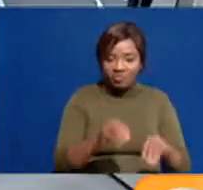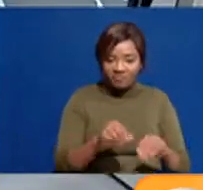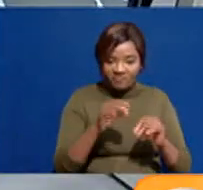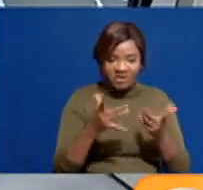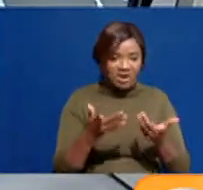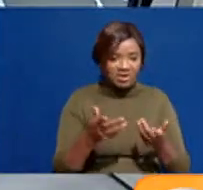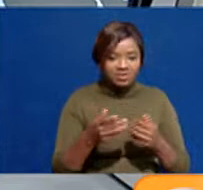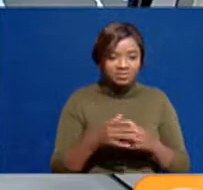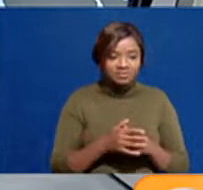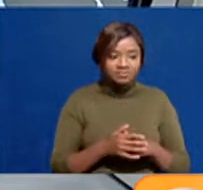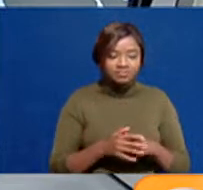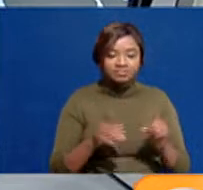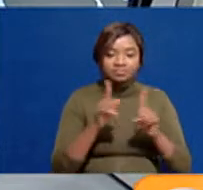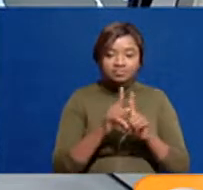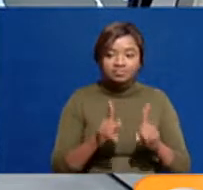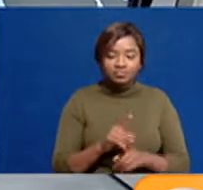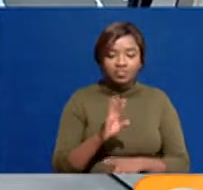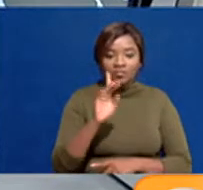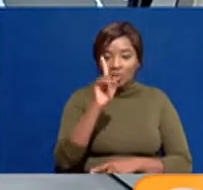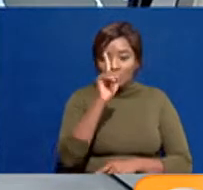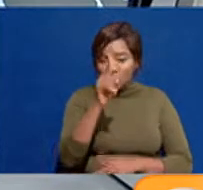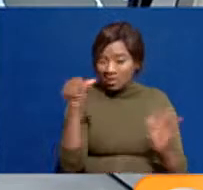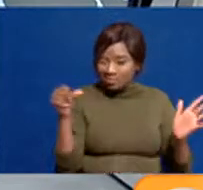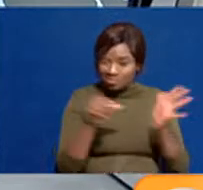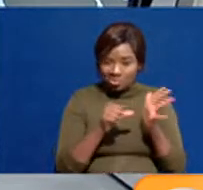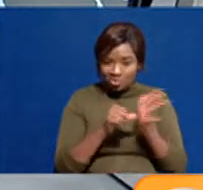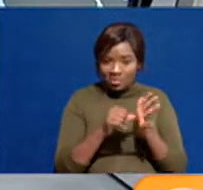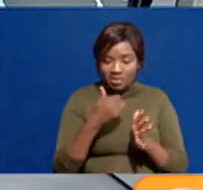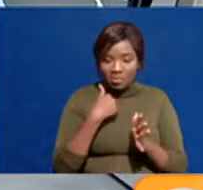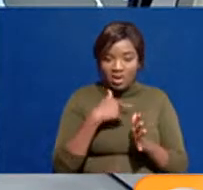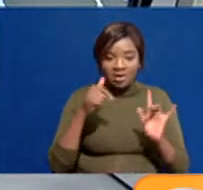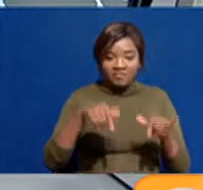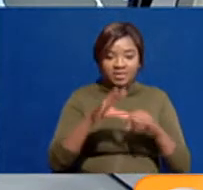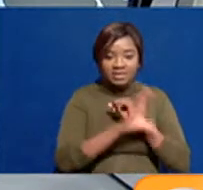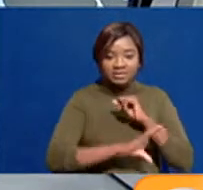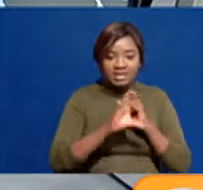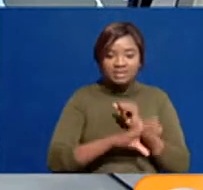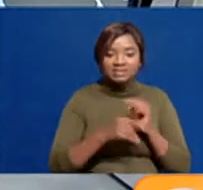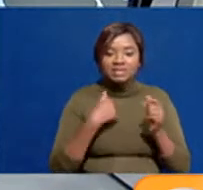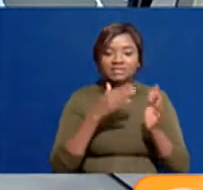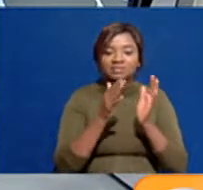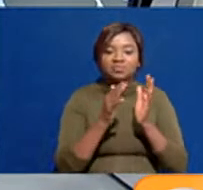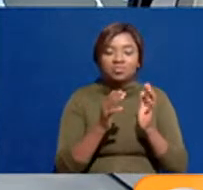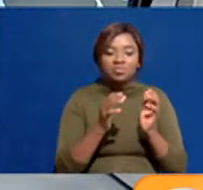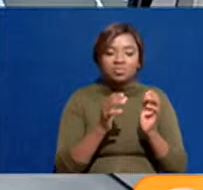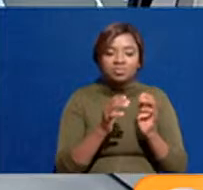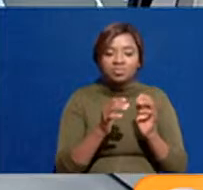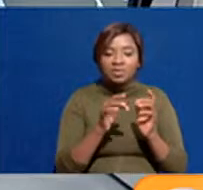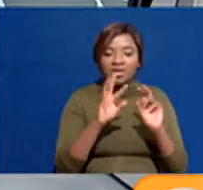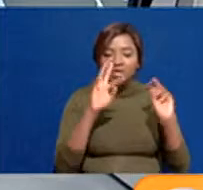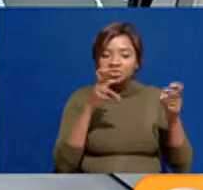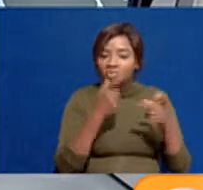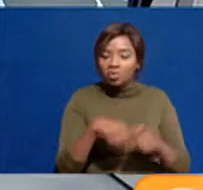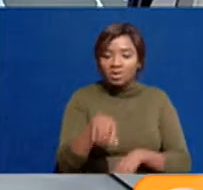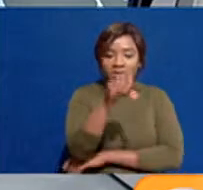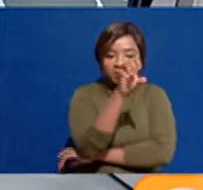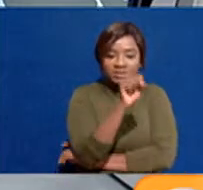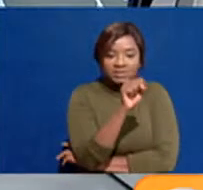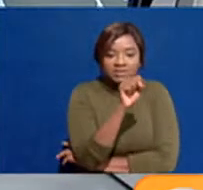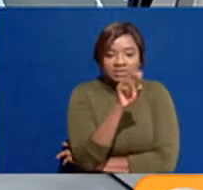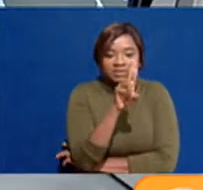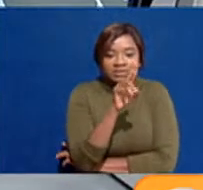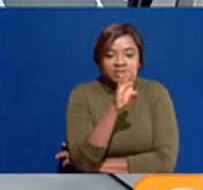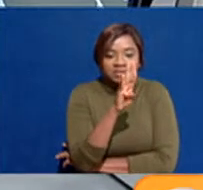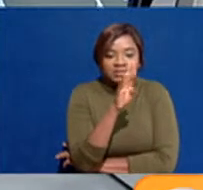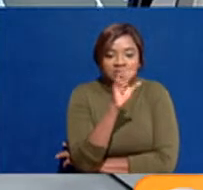In fact, one of the scandals that we have in this country is the subsidy regime. These people used a lot of money,